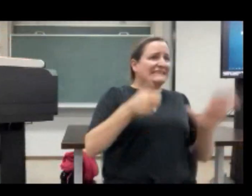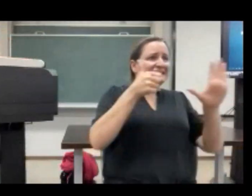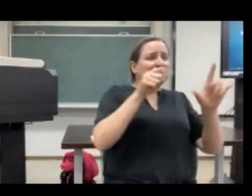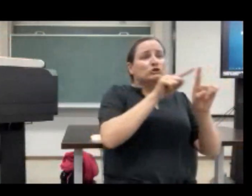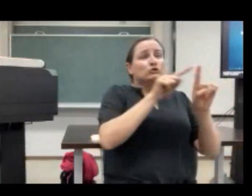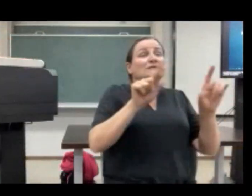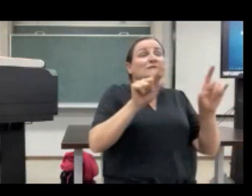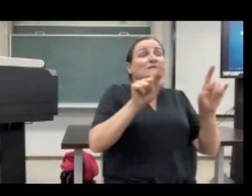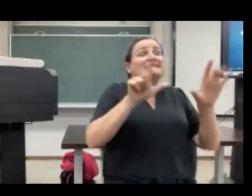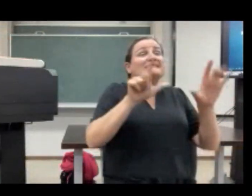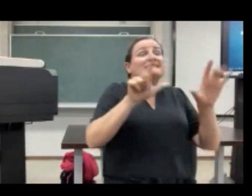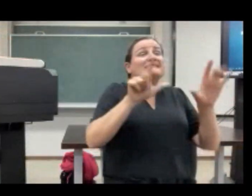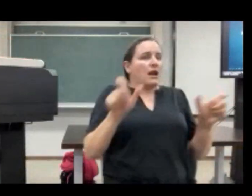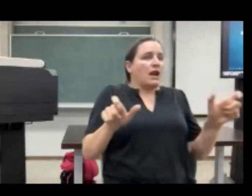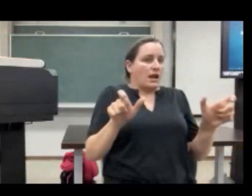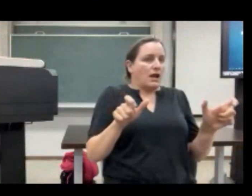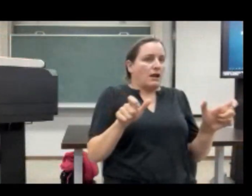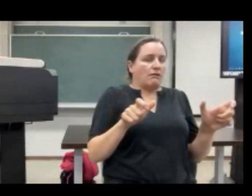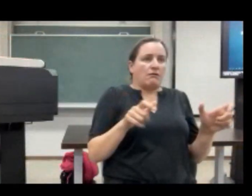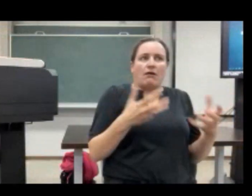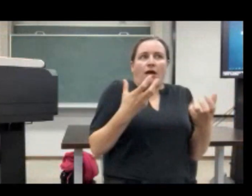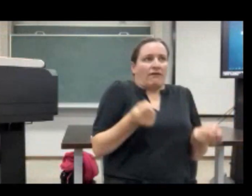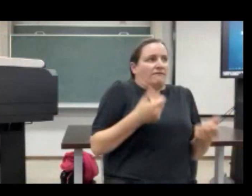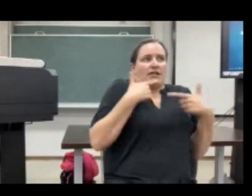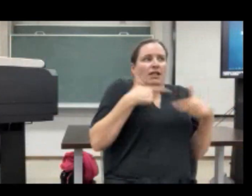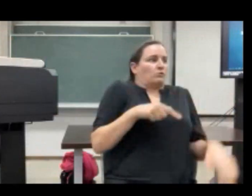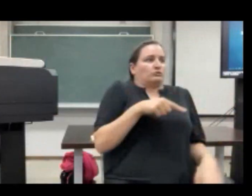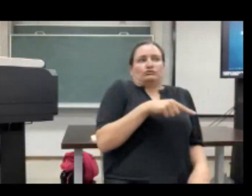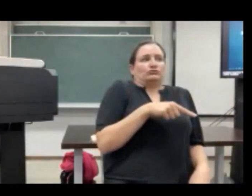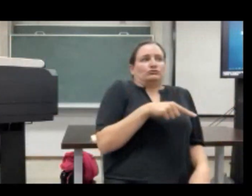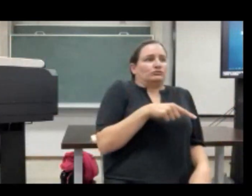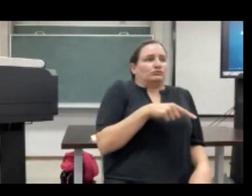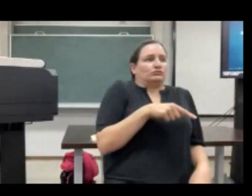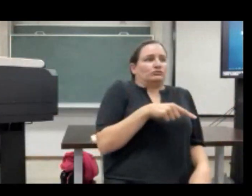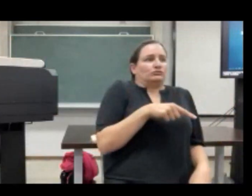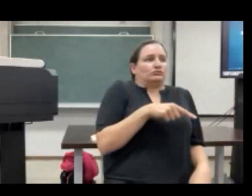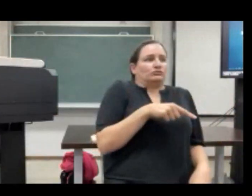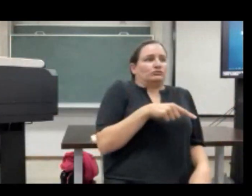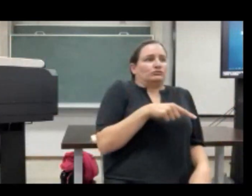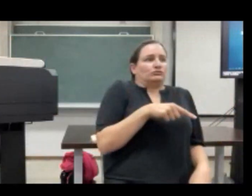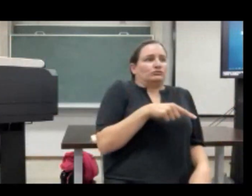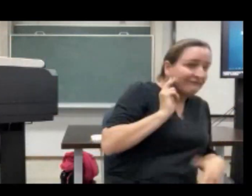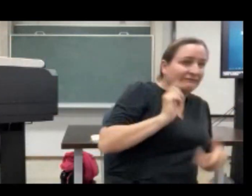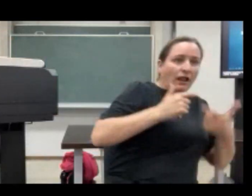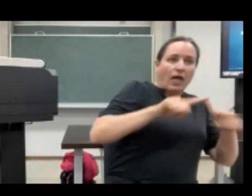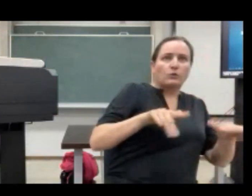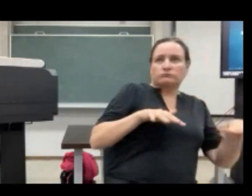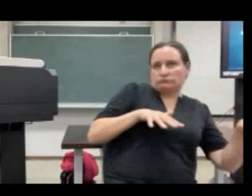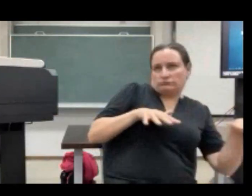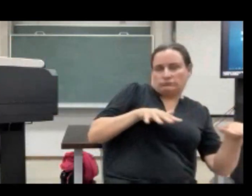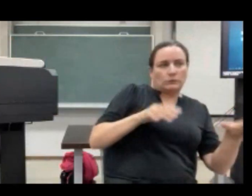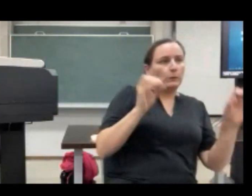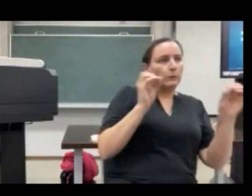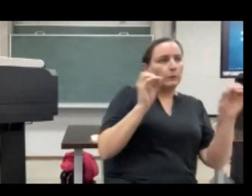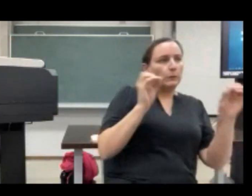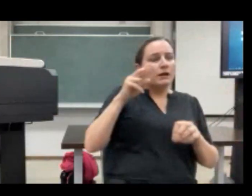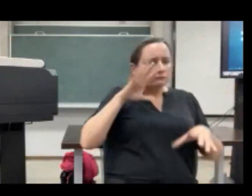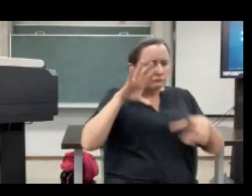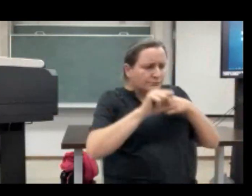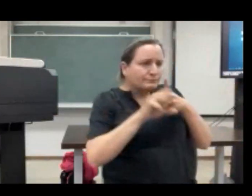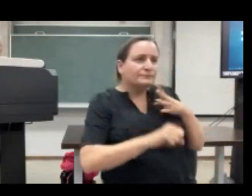to do with healthcare and non-awareness of genetic influences on